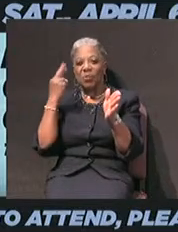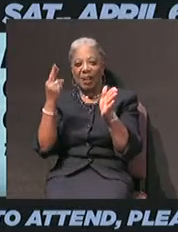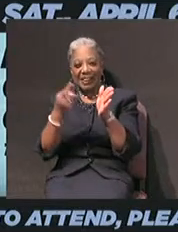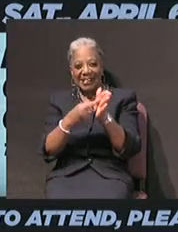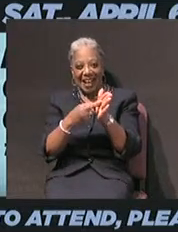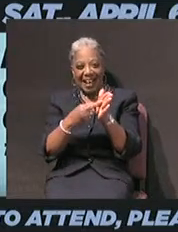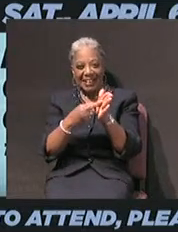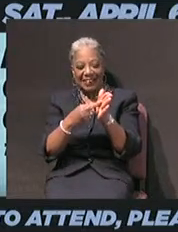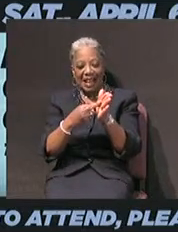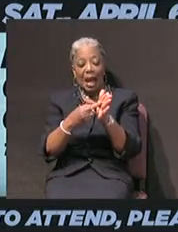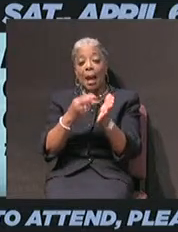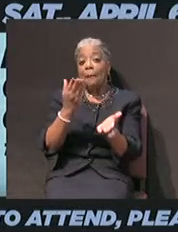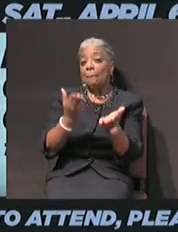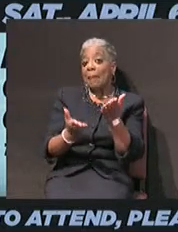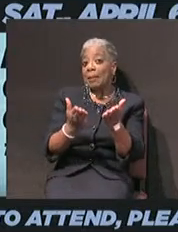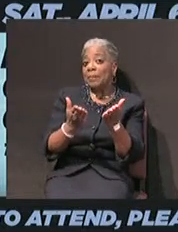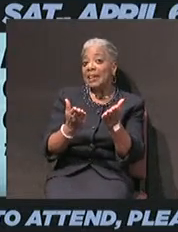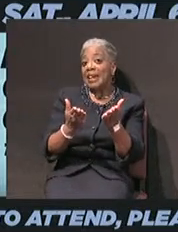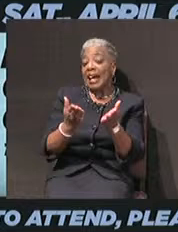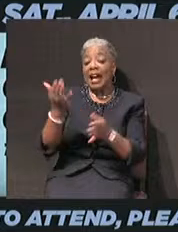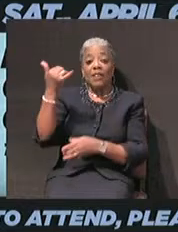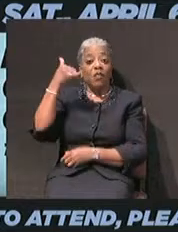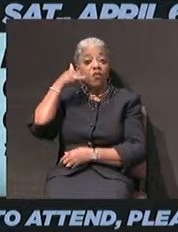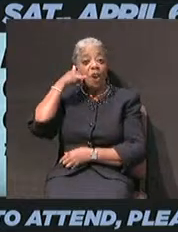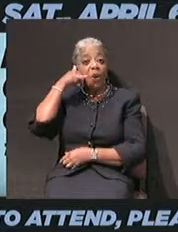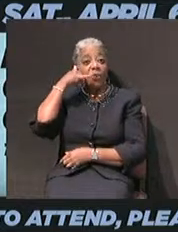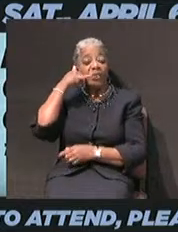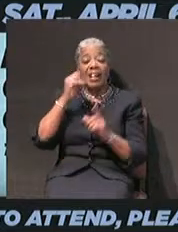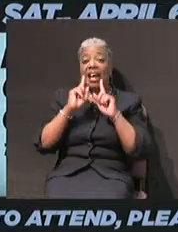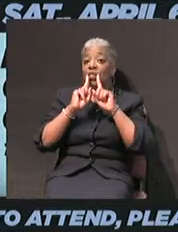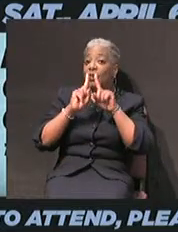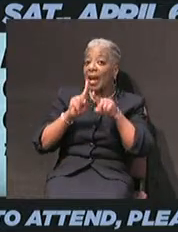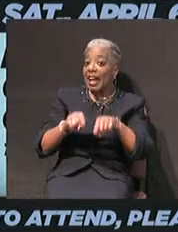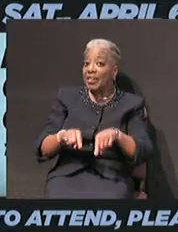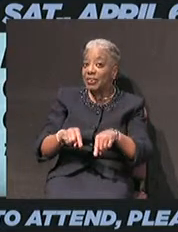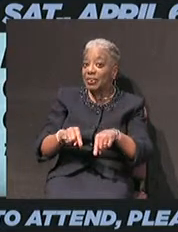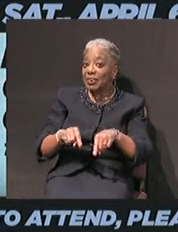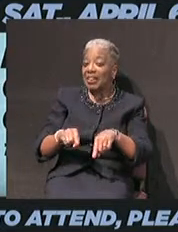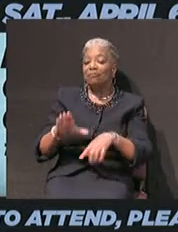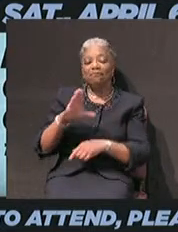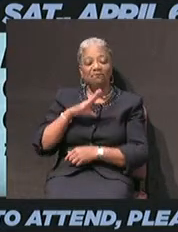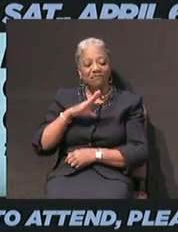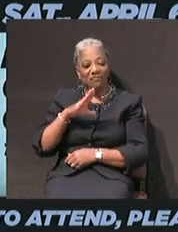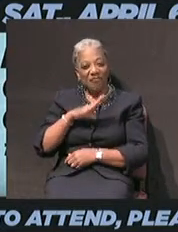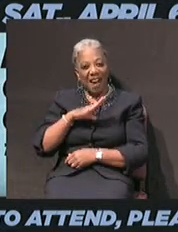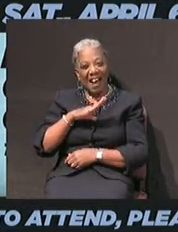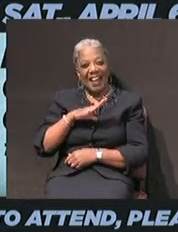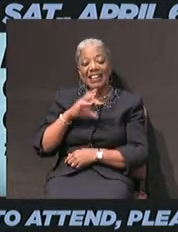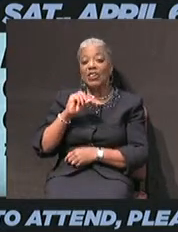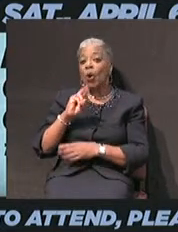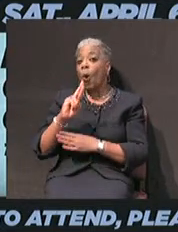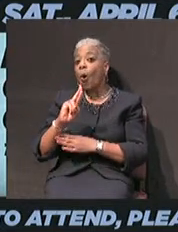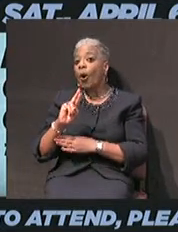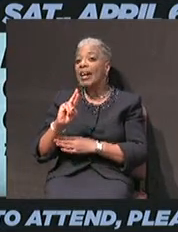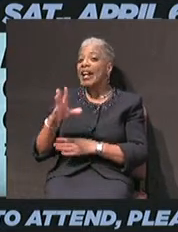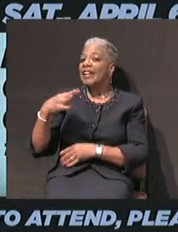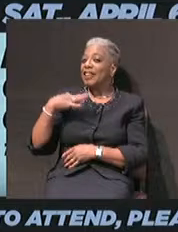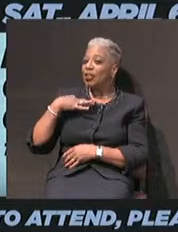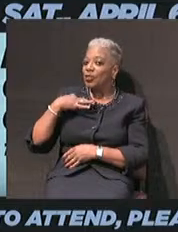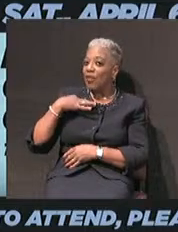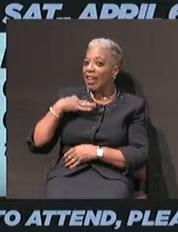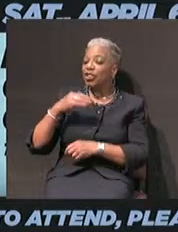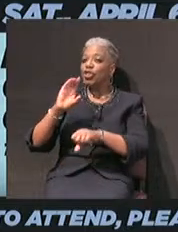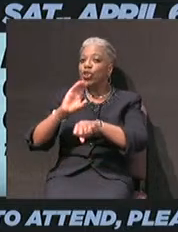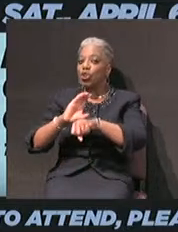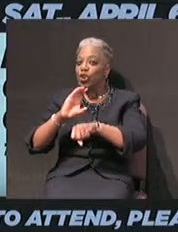send me the email, voicemail, whatever, and you've answered. Please make sure you come. We want to celebrate you. But look, you know how black folk do. We got to make